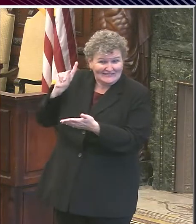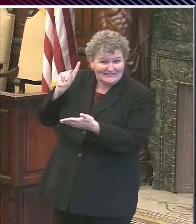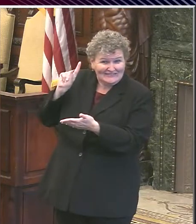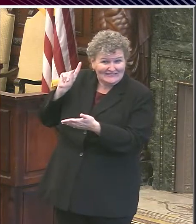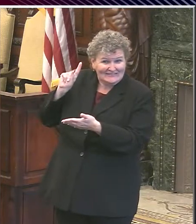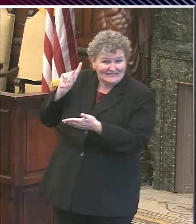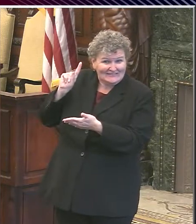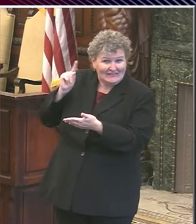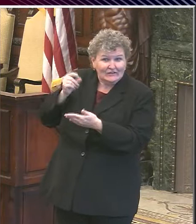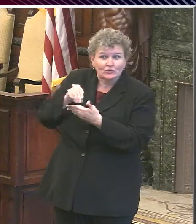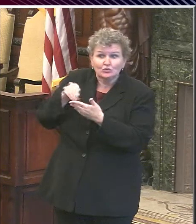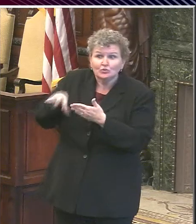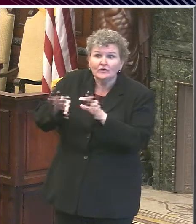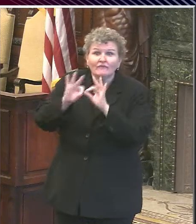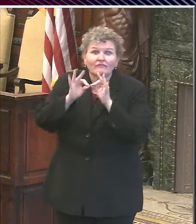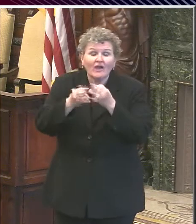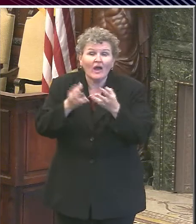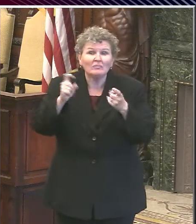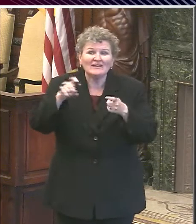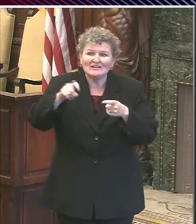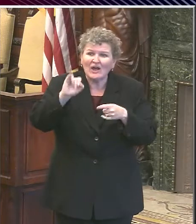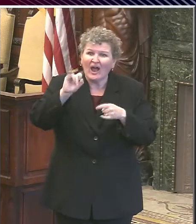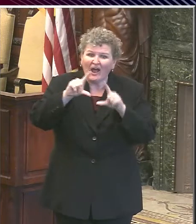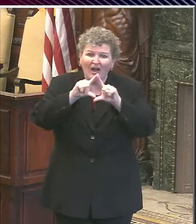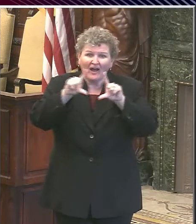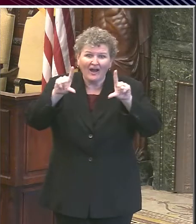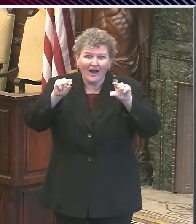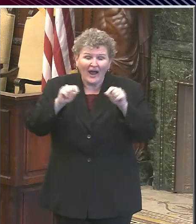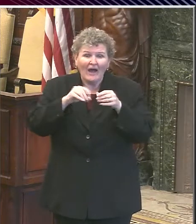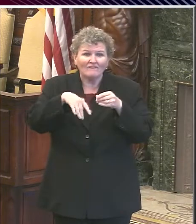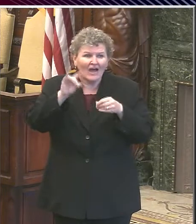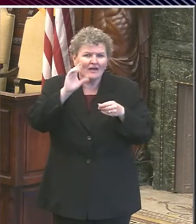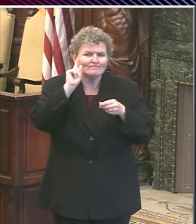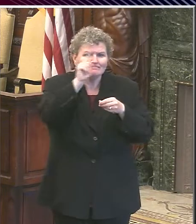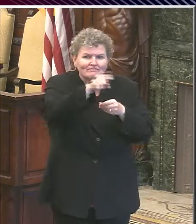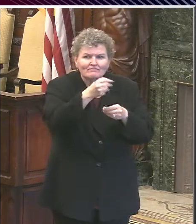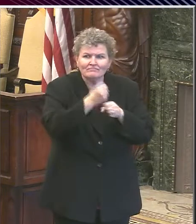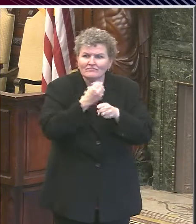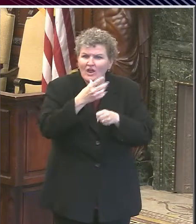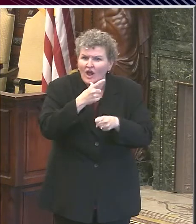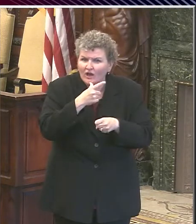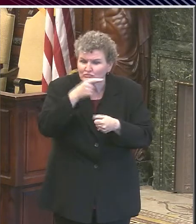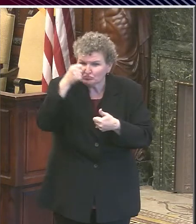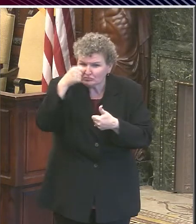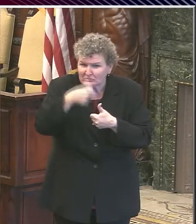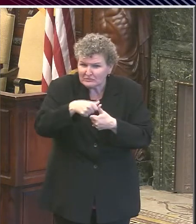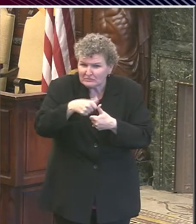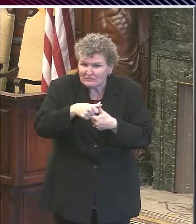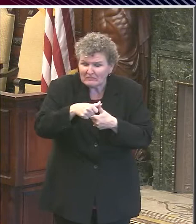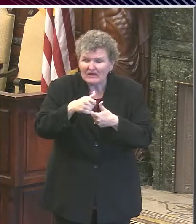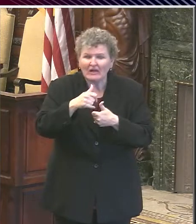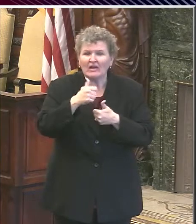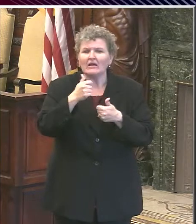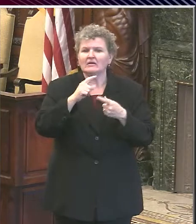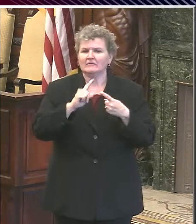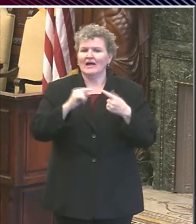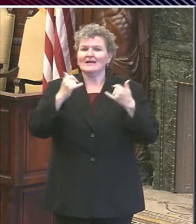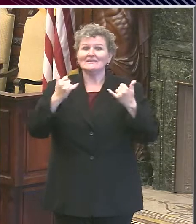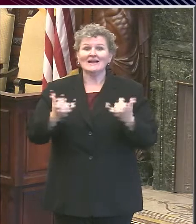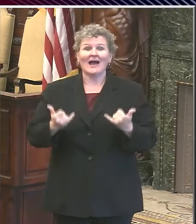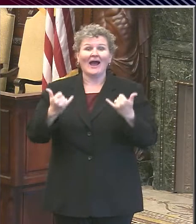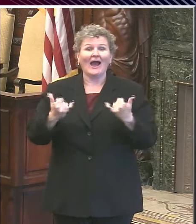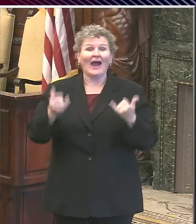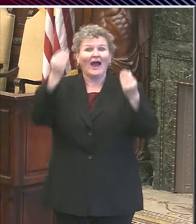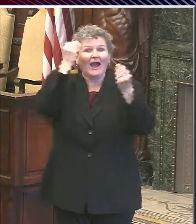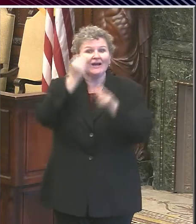required to present their student ID numbers in order to pick up meal boxes at any of the school district meal sites. Today, we are pleased to announce